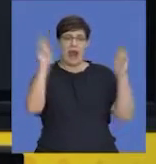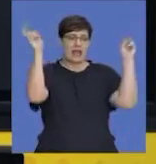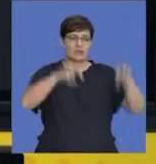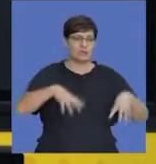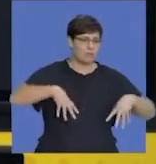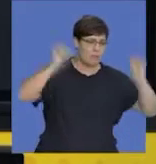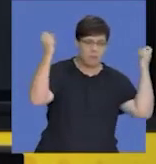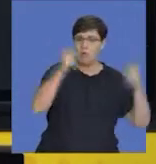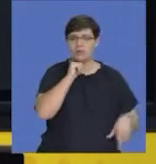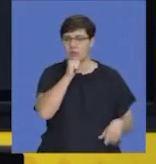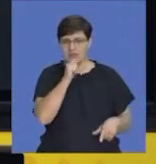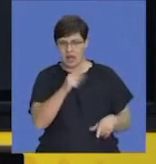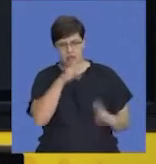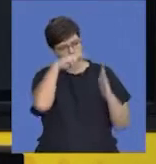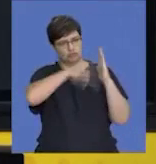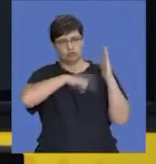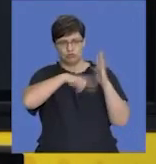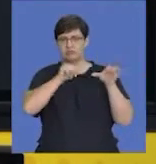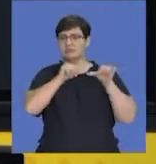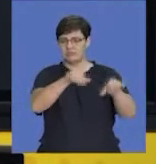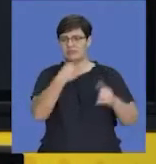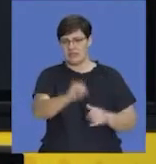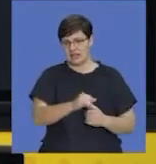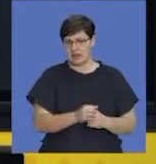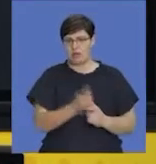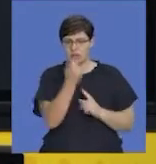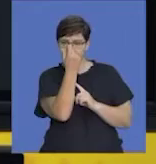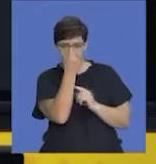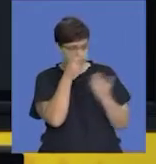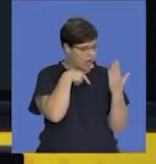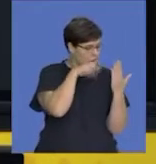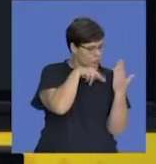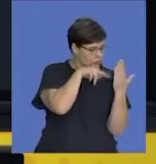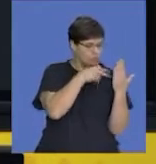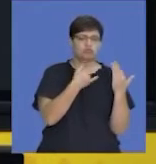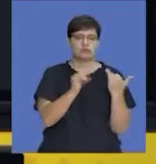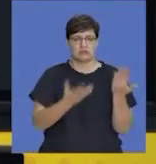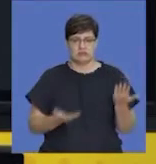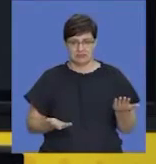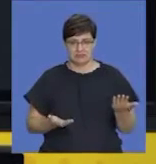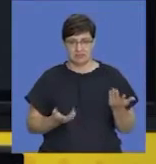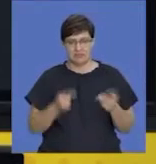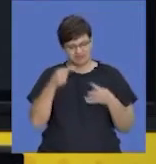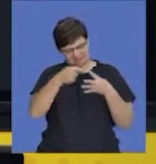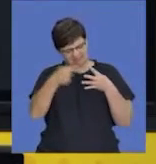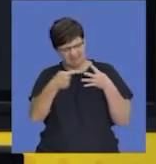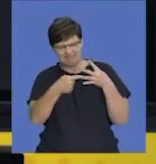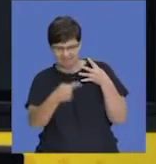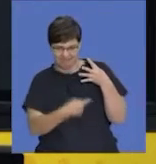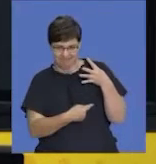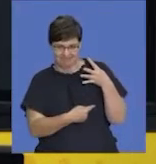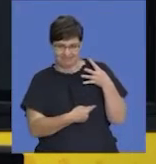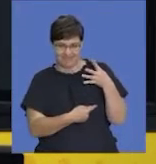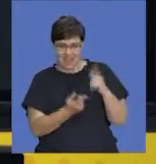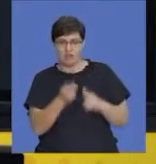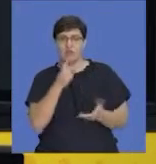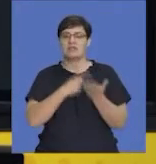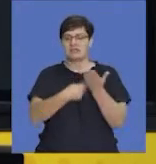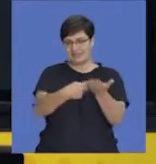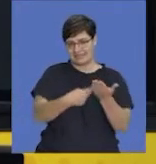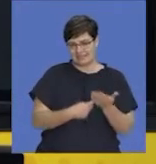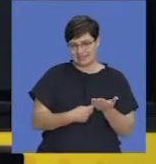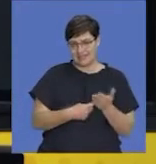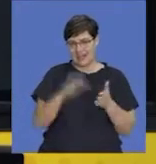data, you could still read via candlelight. So you see, we have to look at all of these arguments when we are addressing a discursive type of